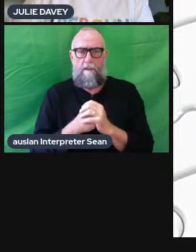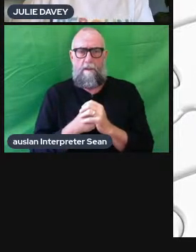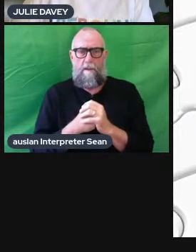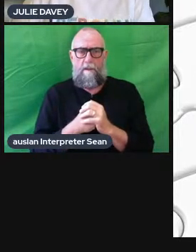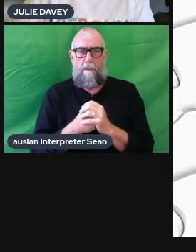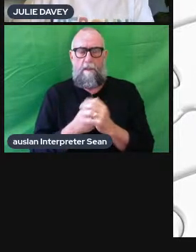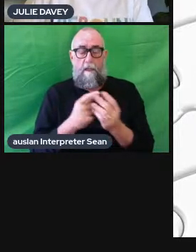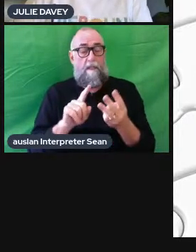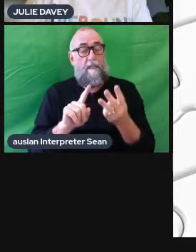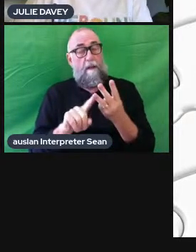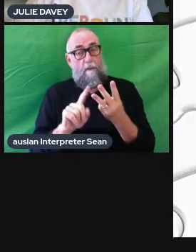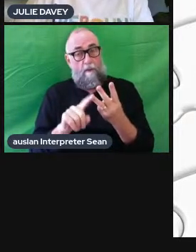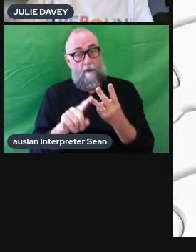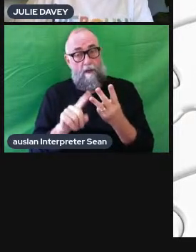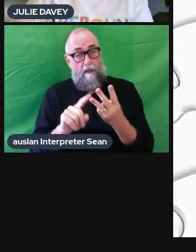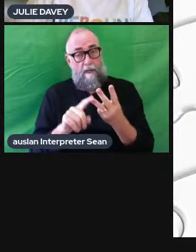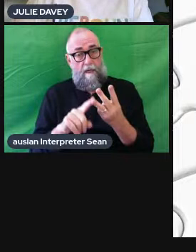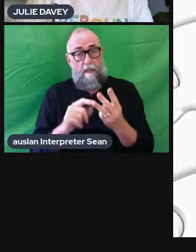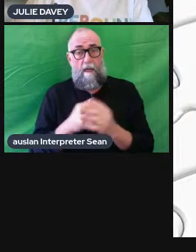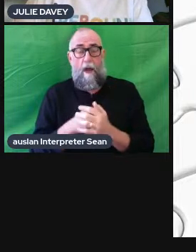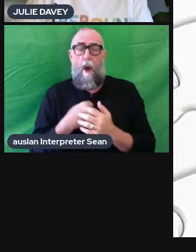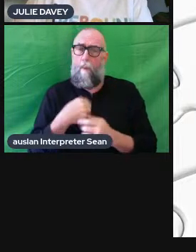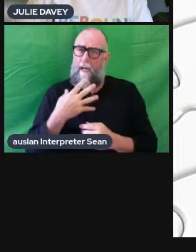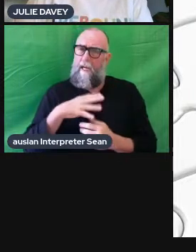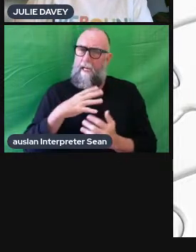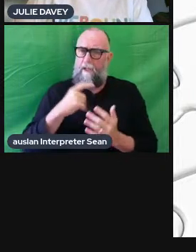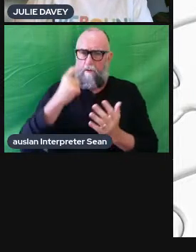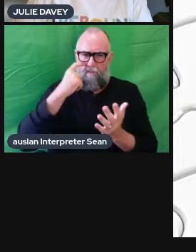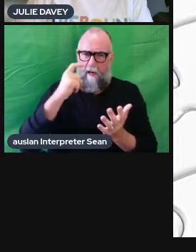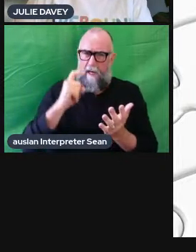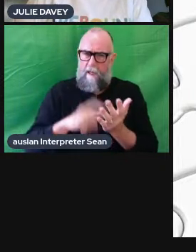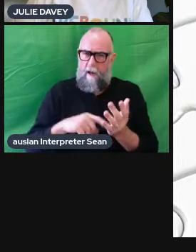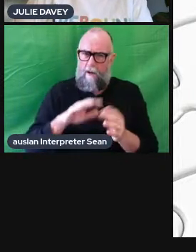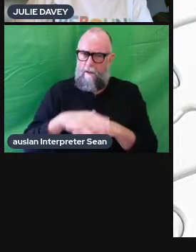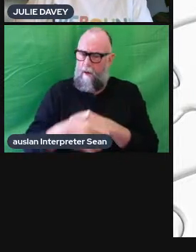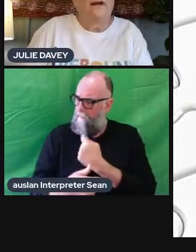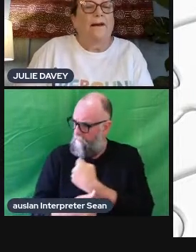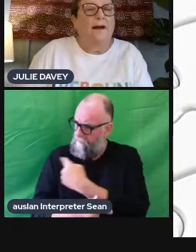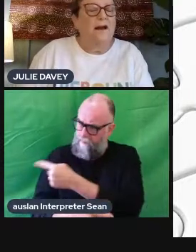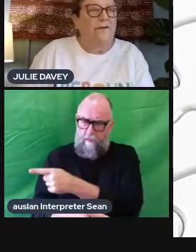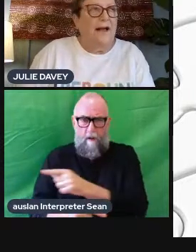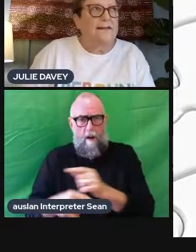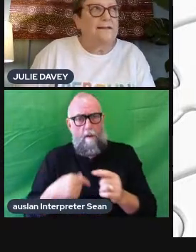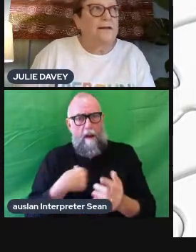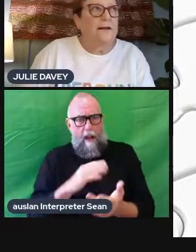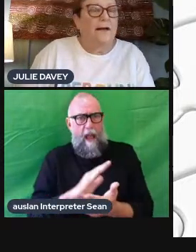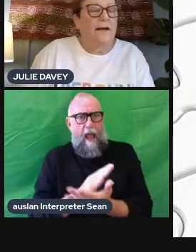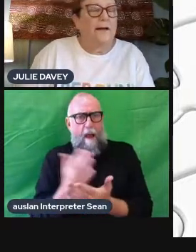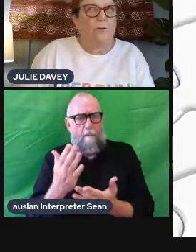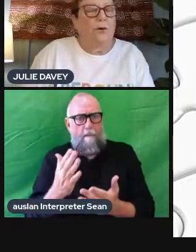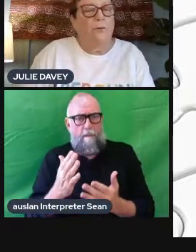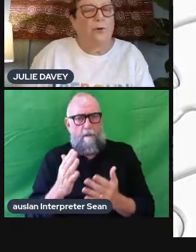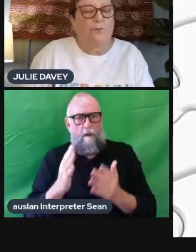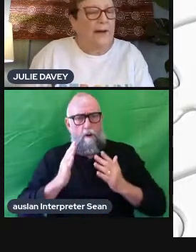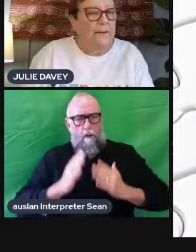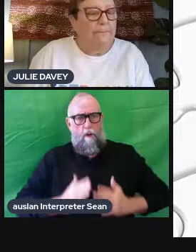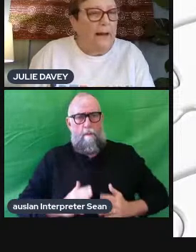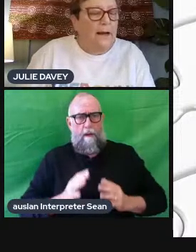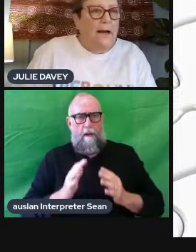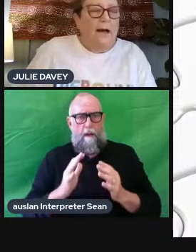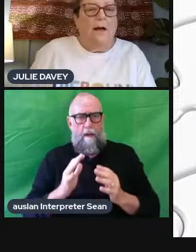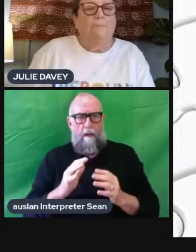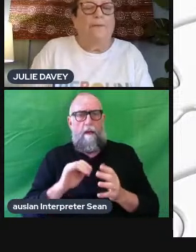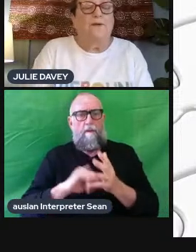So recognizing consumers as whole human beings. None of us in the room who have